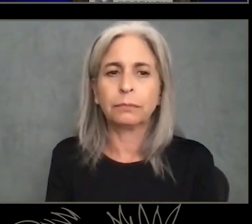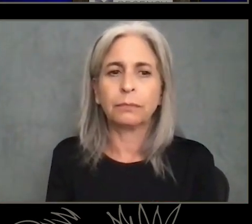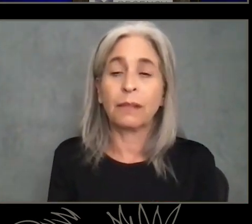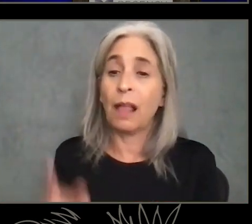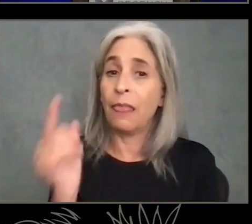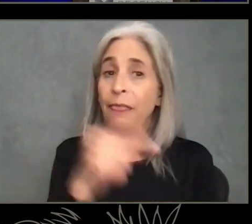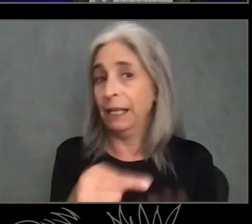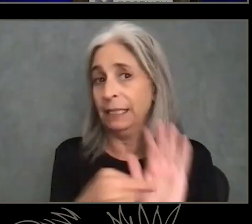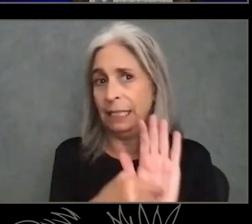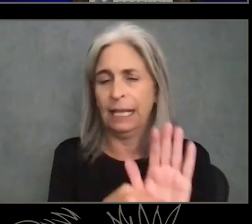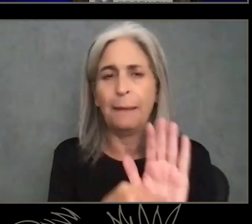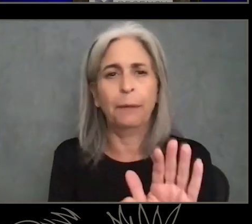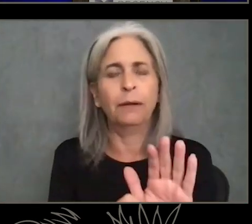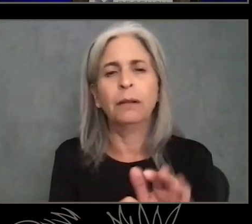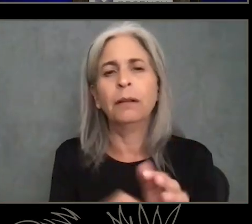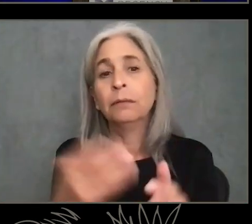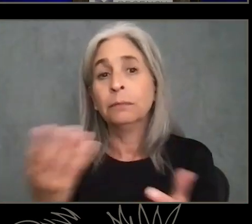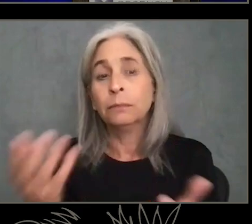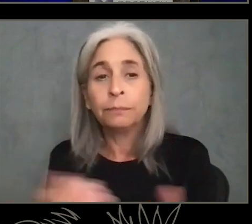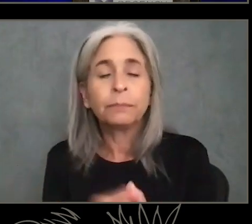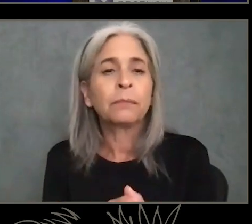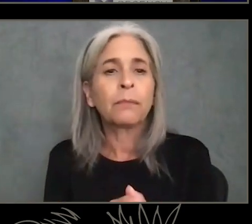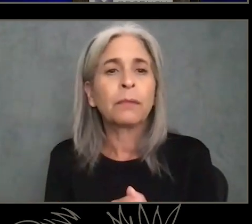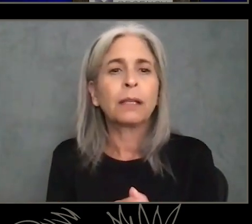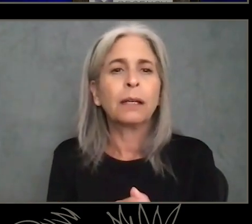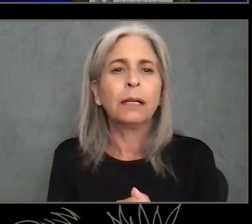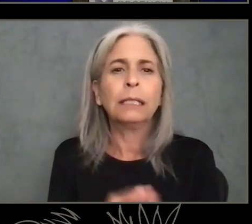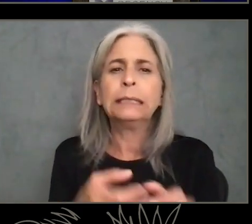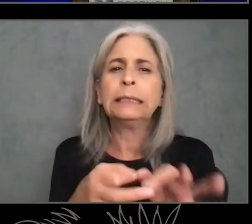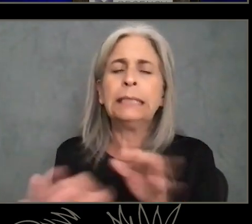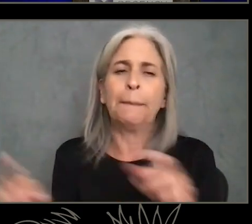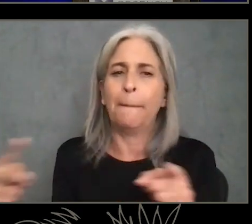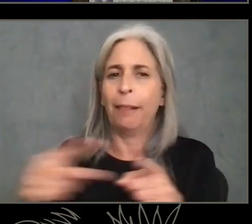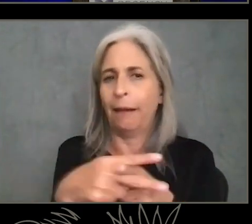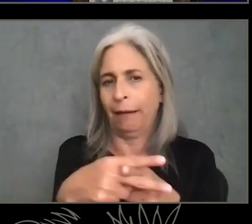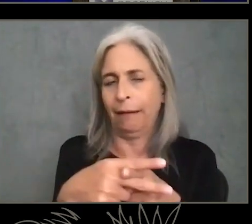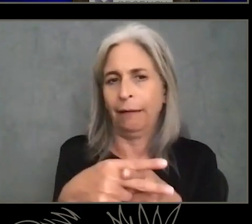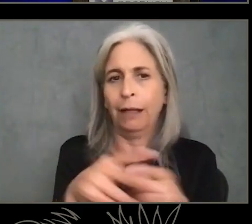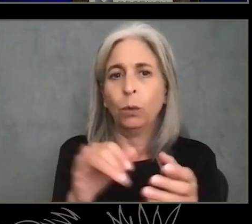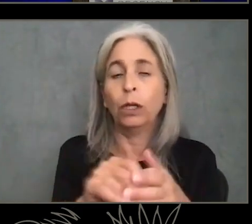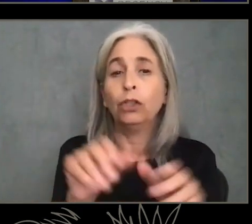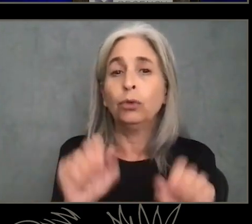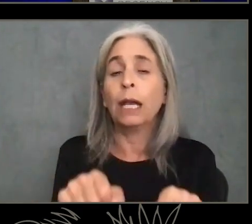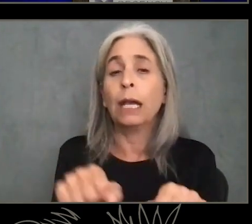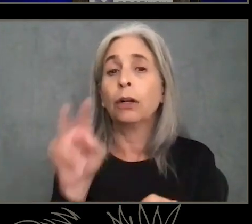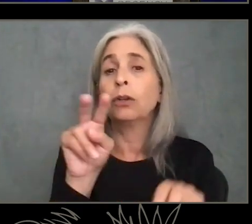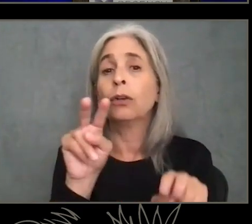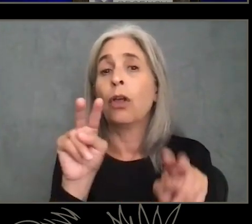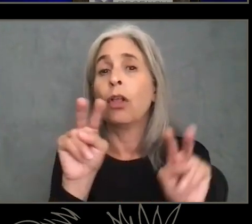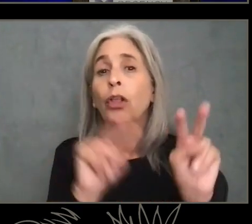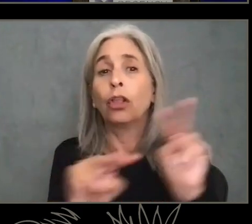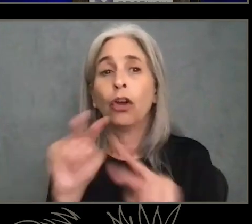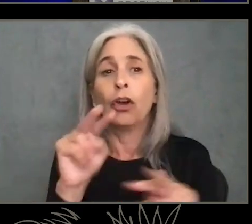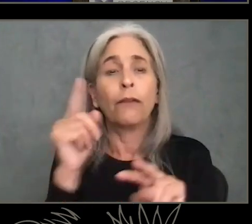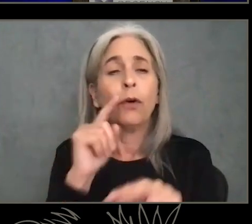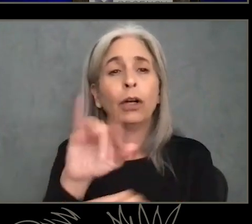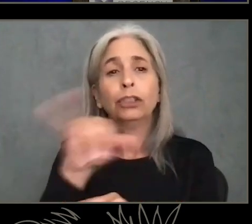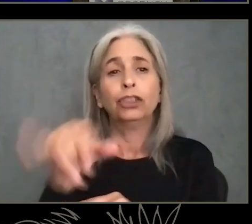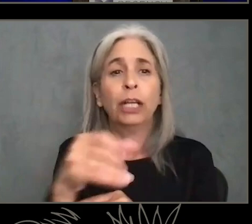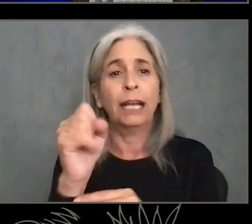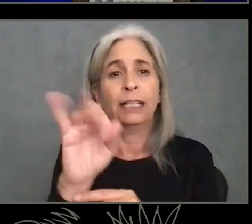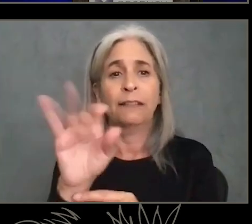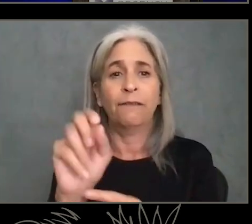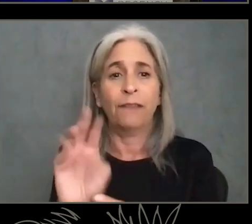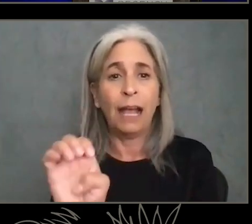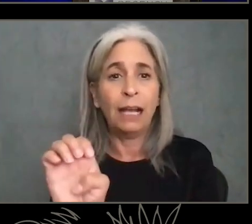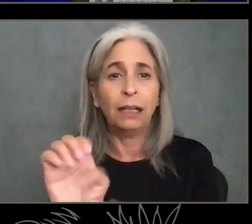So this is an example of a simple plugin where you can look for a JSX file, modify some